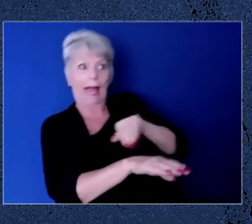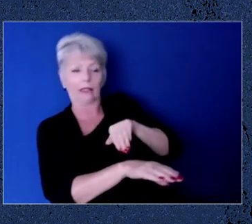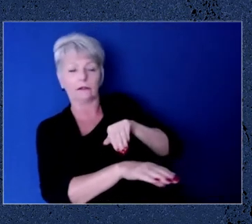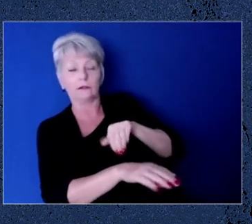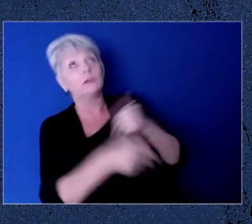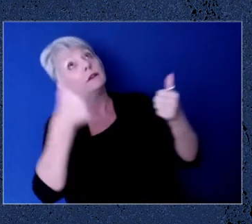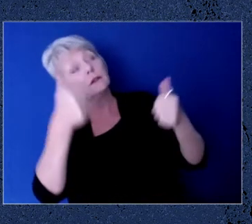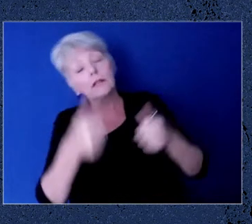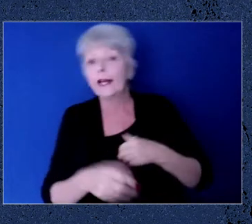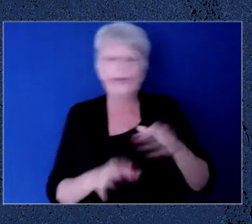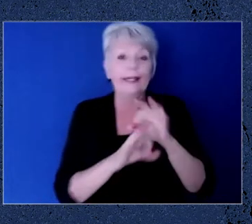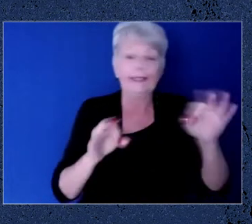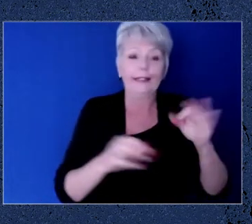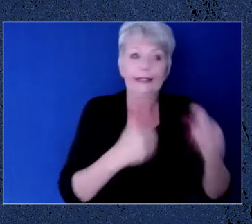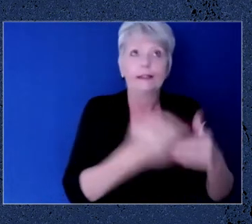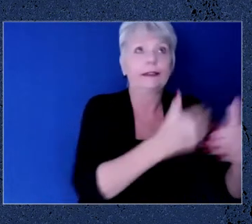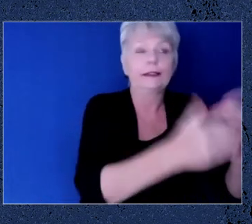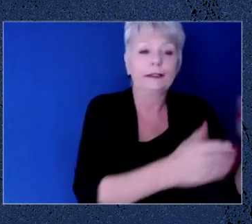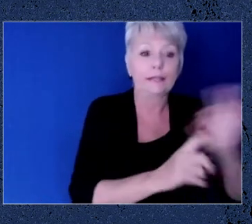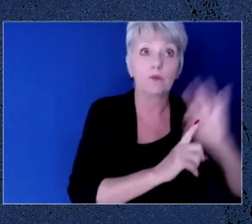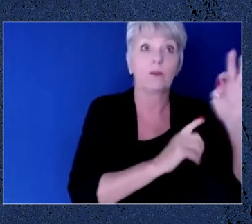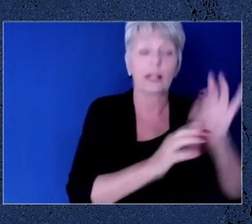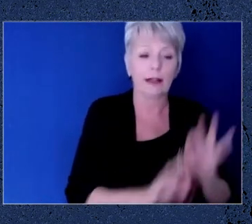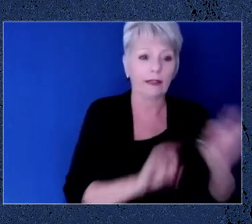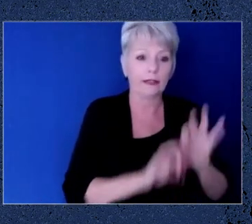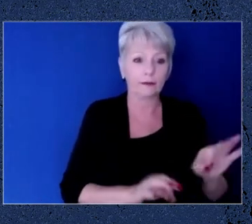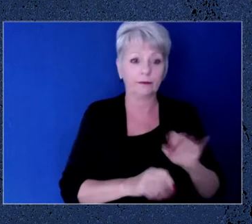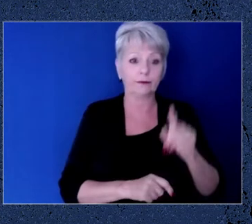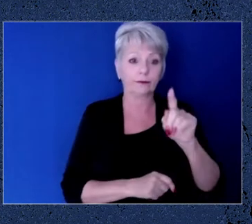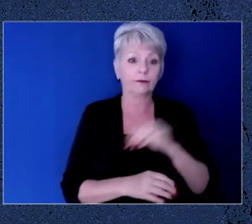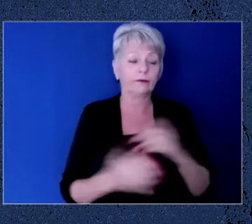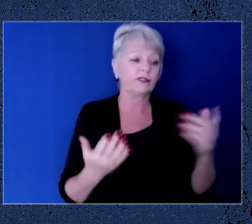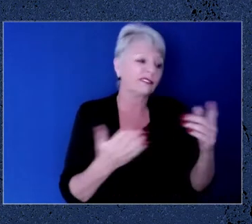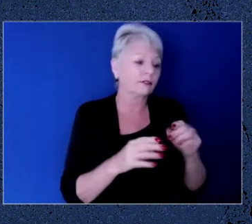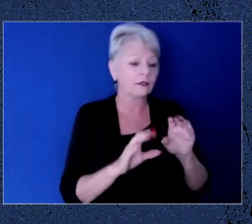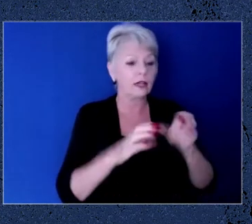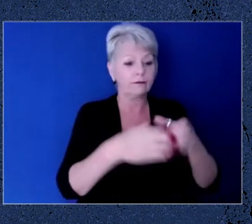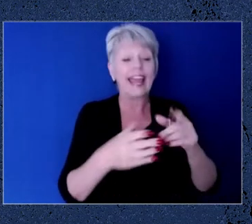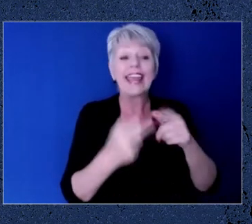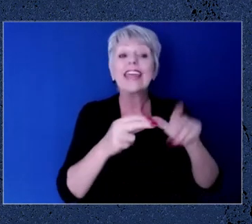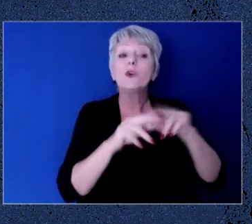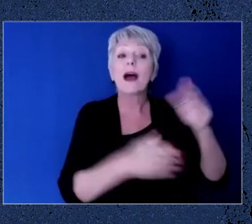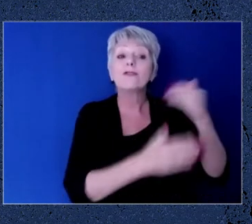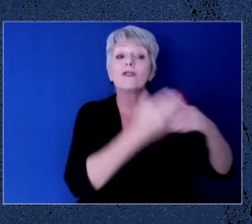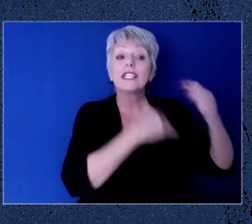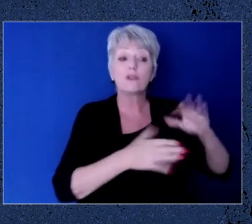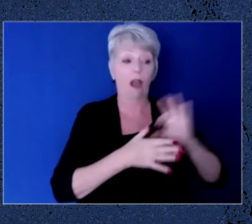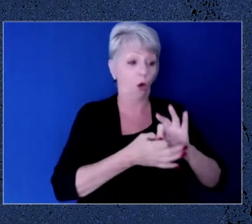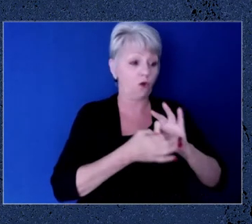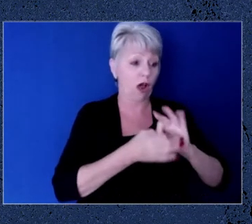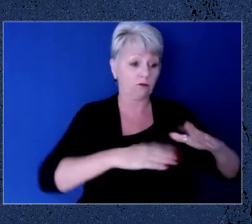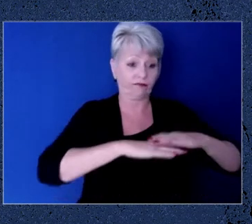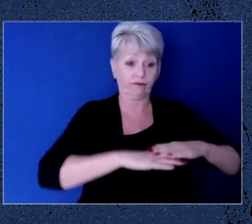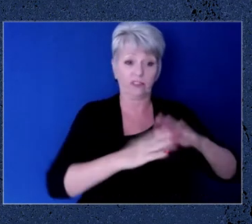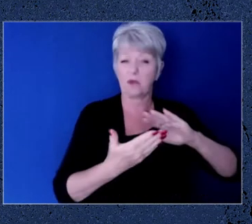it... If you're, and not an end user, but I don't know what we're going to call, they're not stakeholders, traditional owners, but if you're a traditional owner community working with scientists,